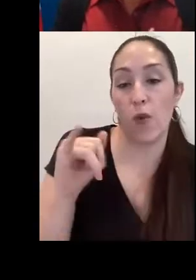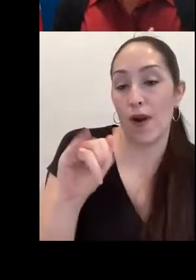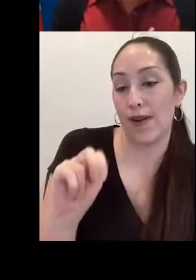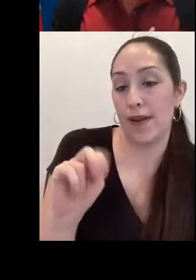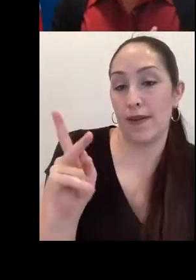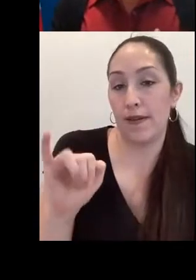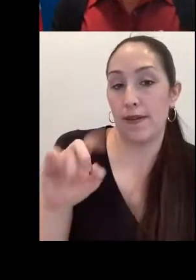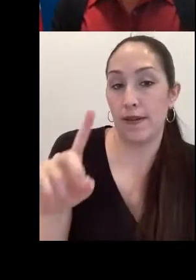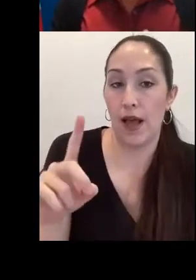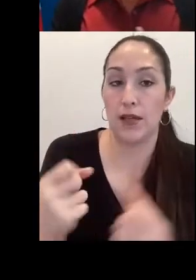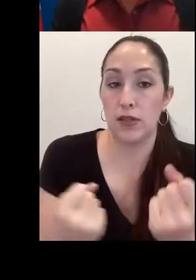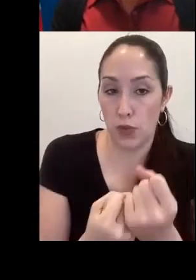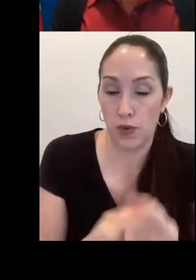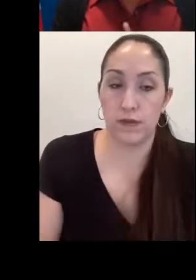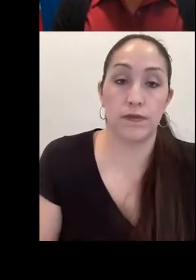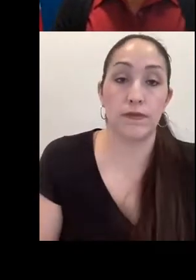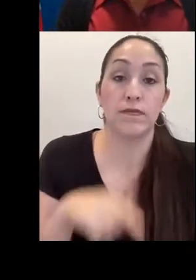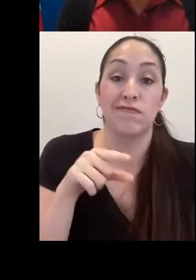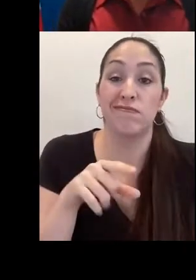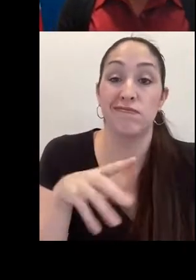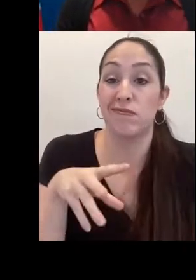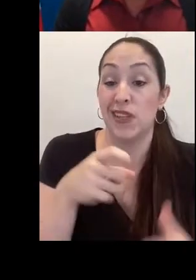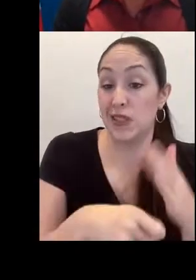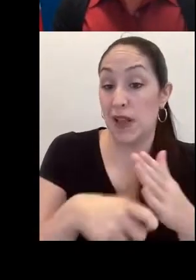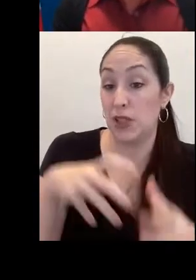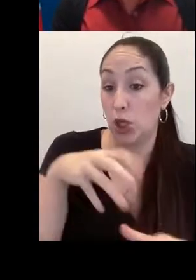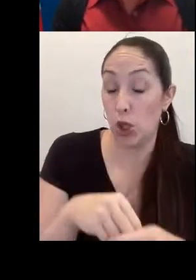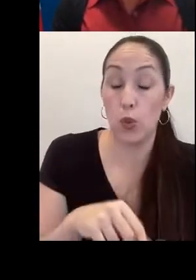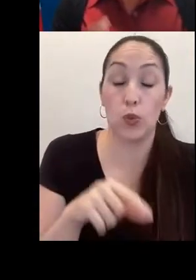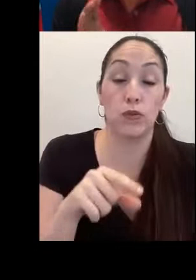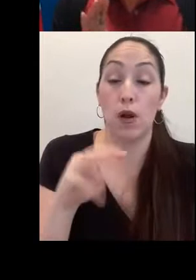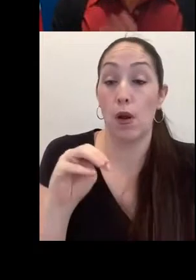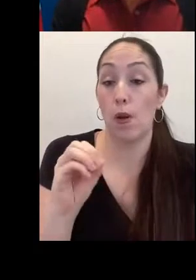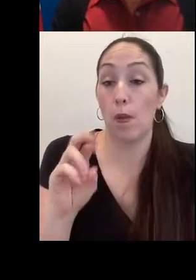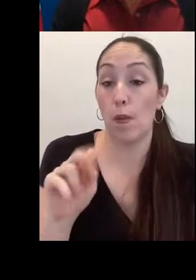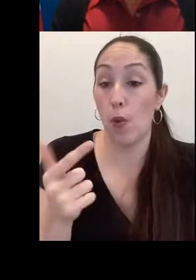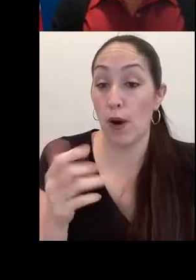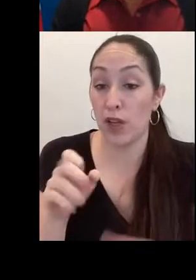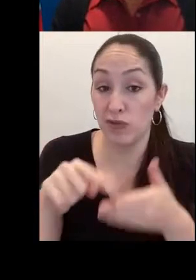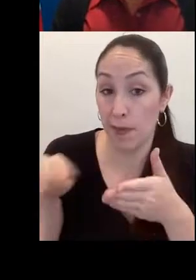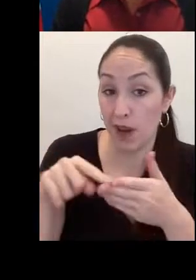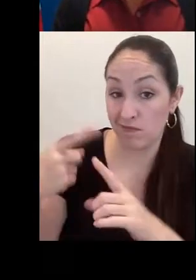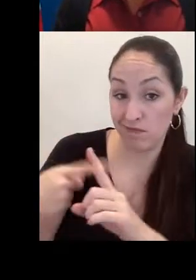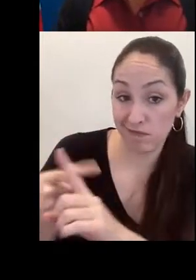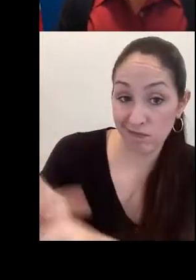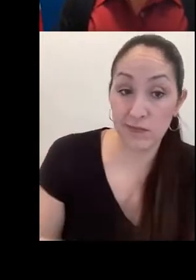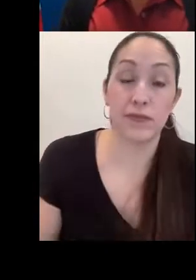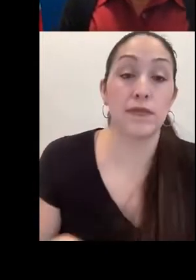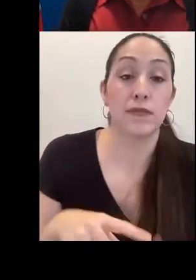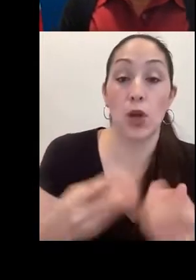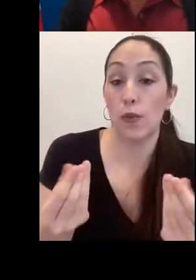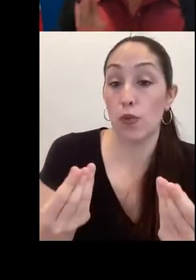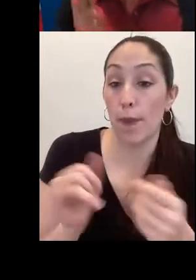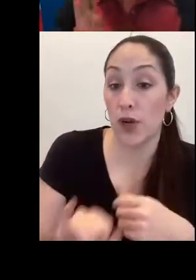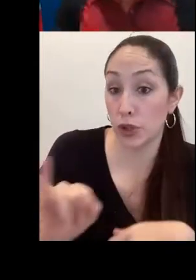Housing expenses include expenses for mortgage including property insurance required by the